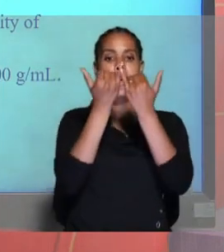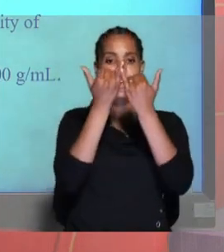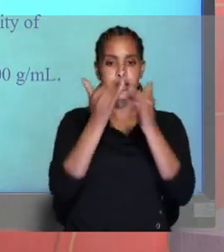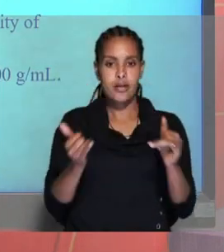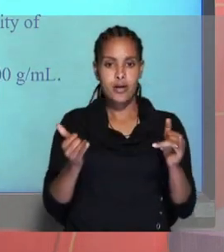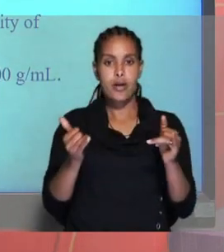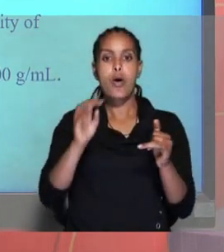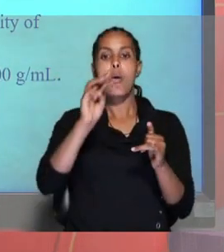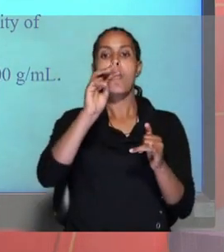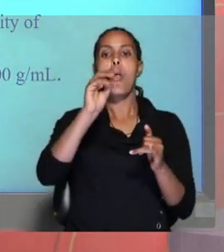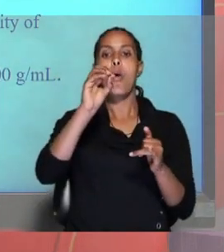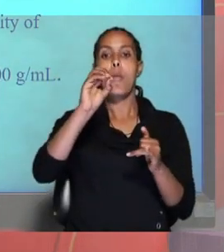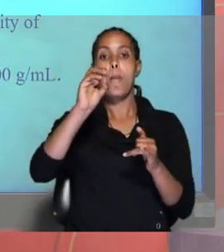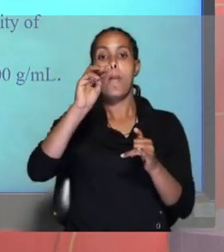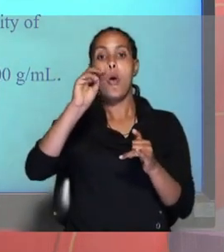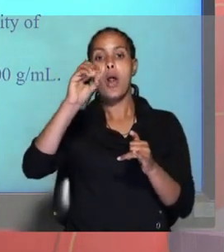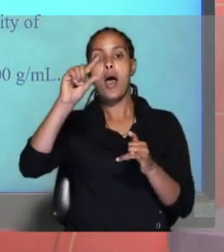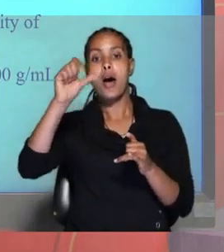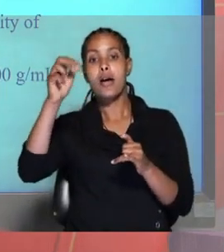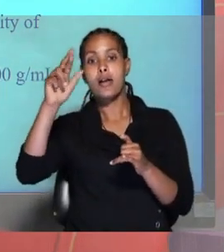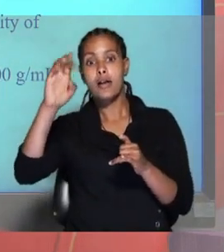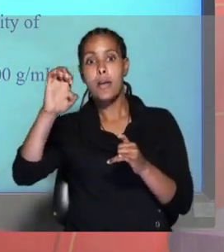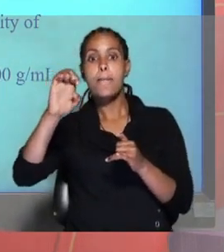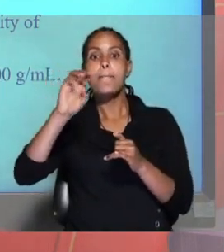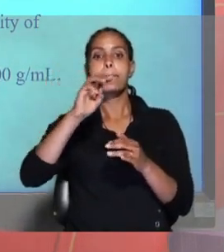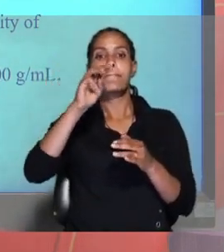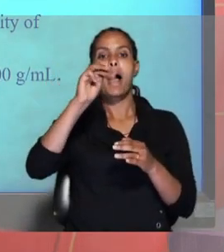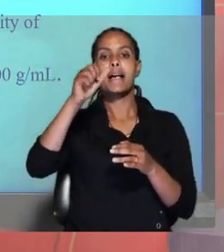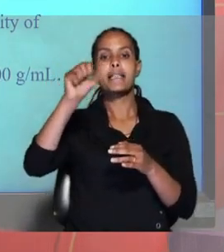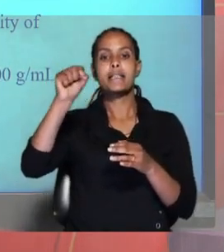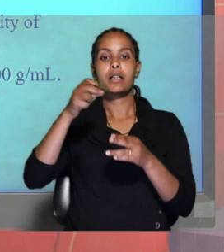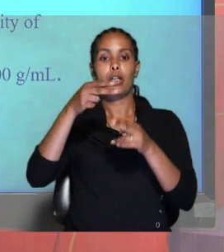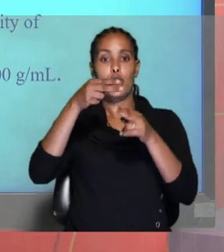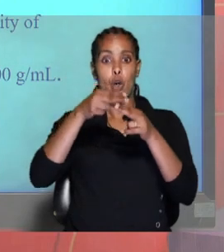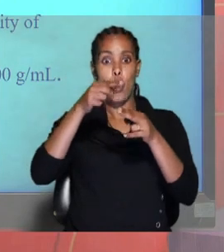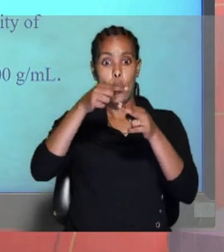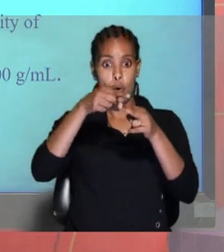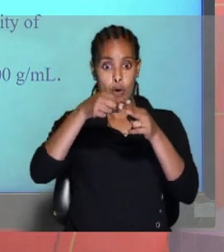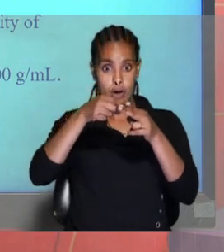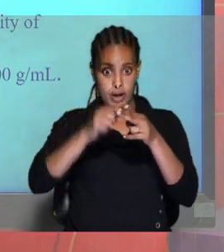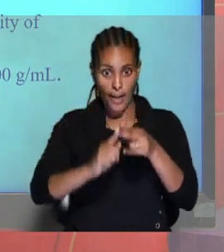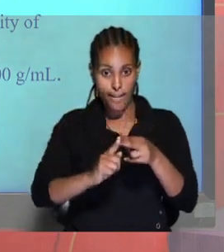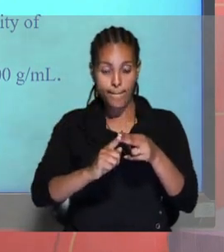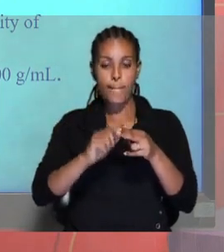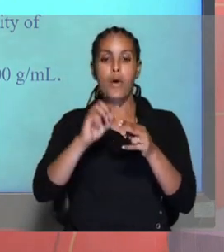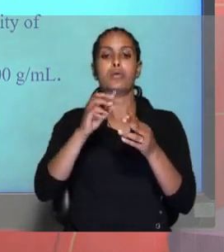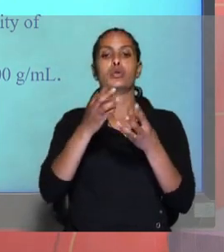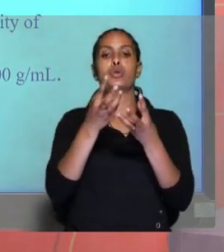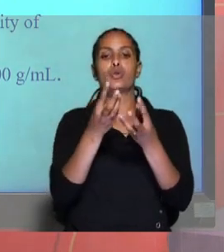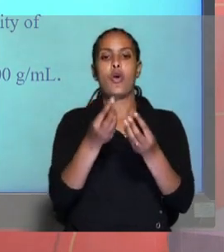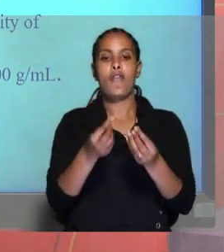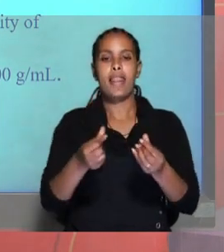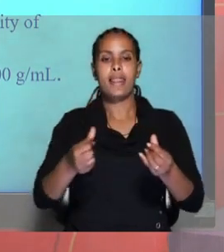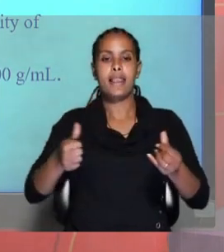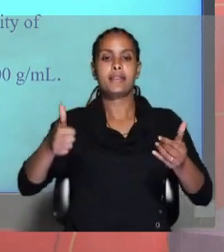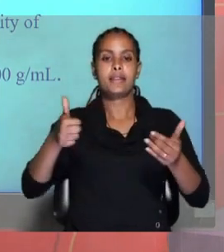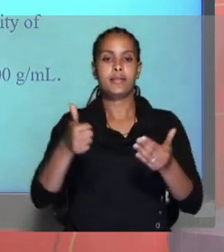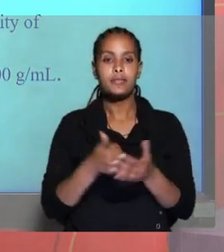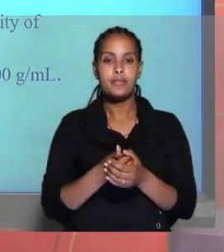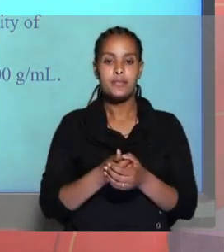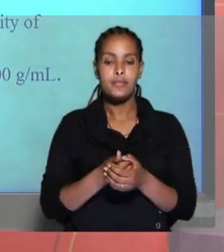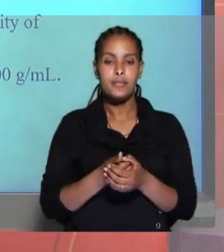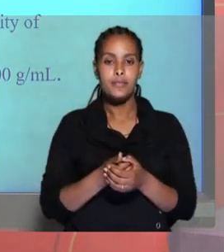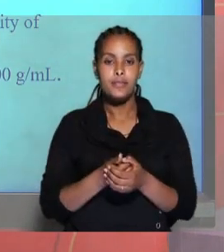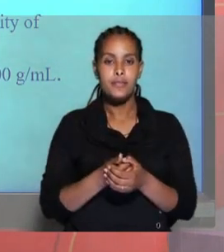by molar mass of the solute times kilogram of the solvent. Kilogram of